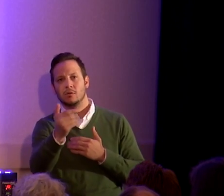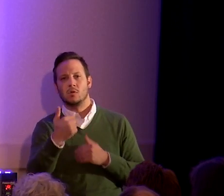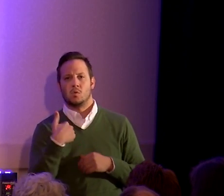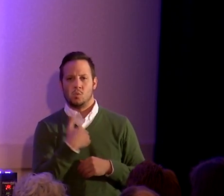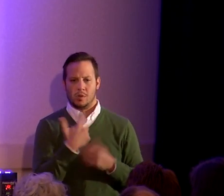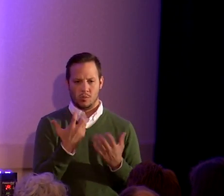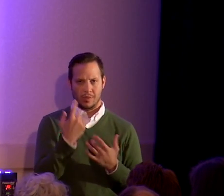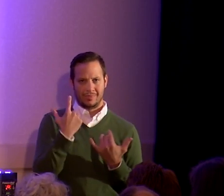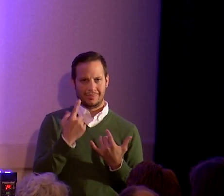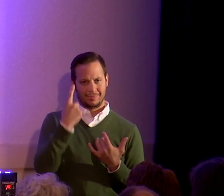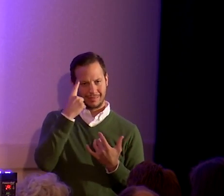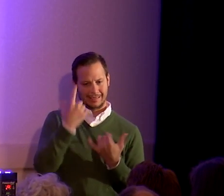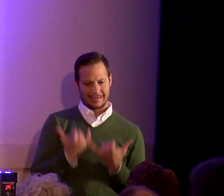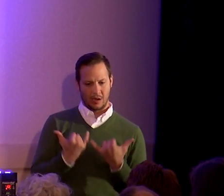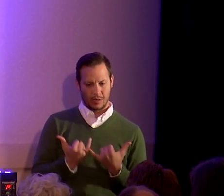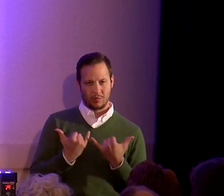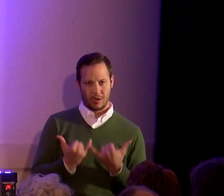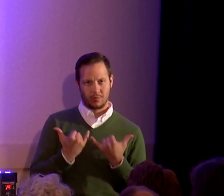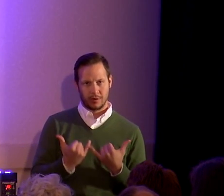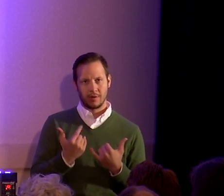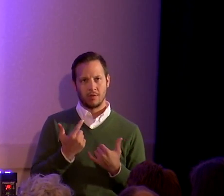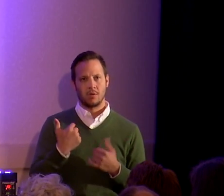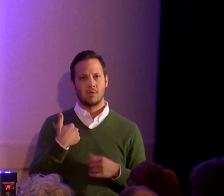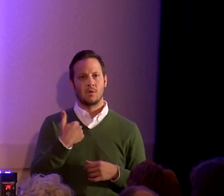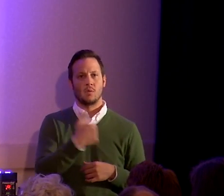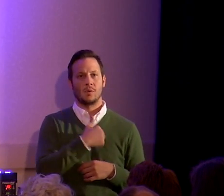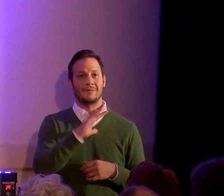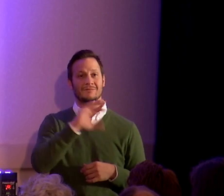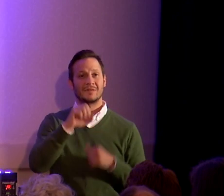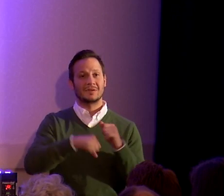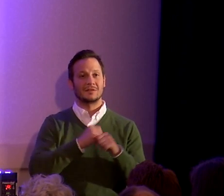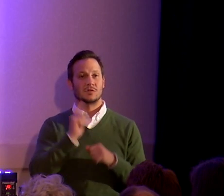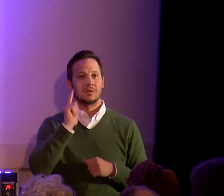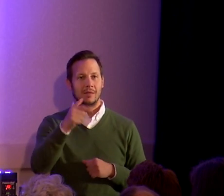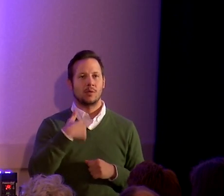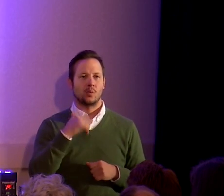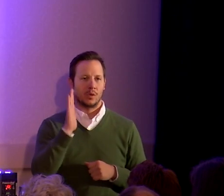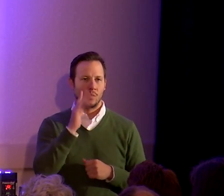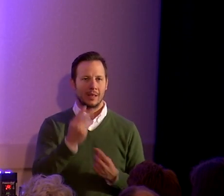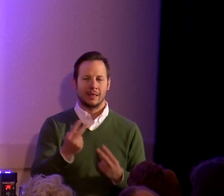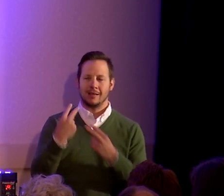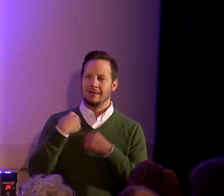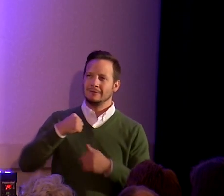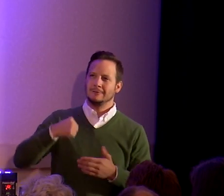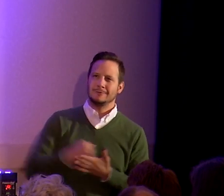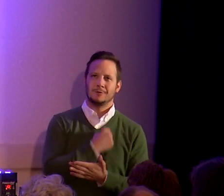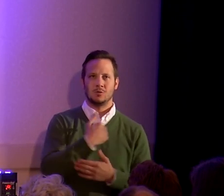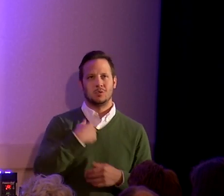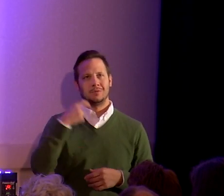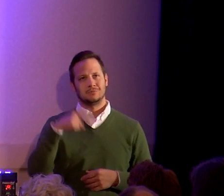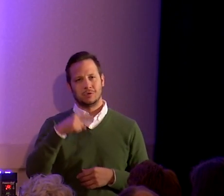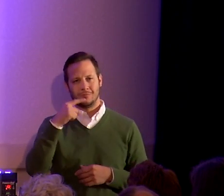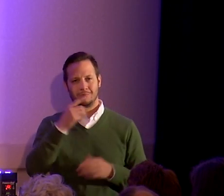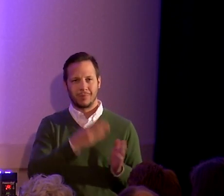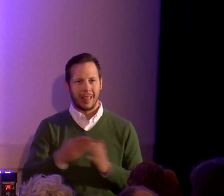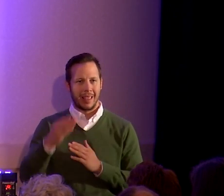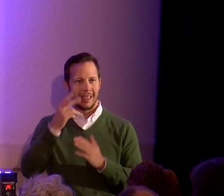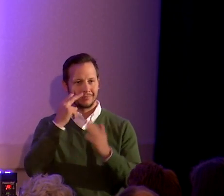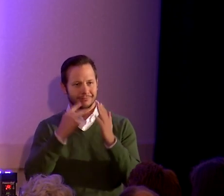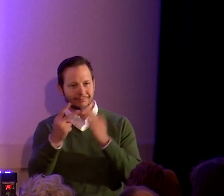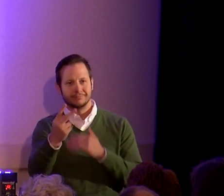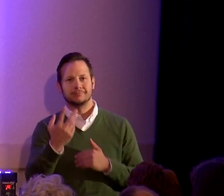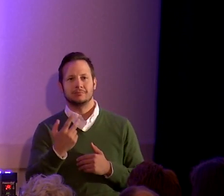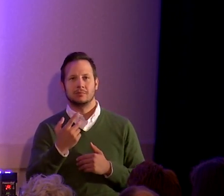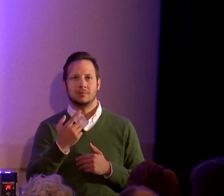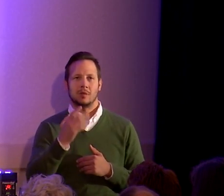we're programmed to think of the now, well, we're going to wonder, boy, wouldn't it have been great if we had thought ahead earlier? Wouldn't it have been awesome to do that,